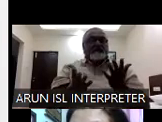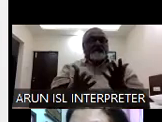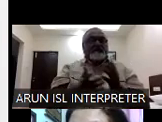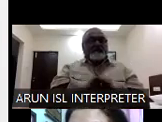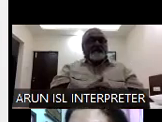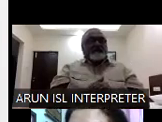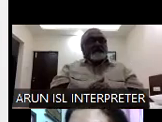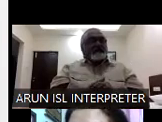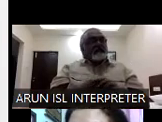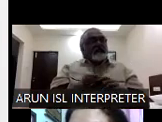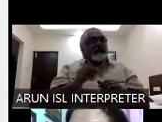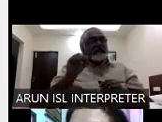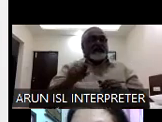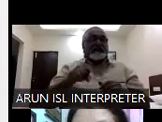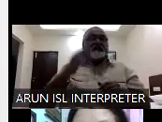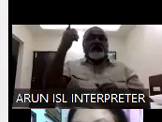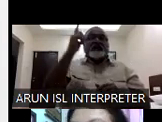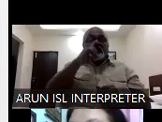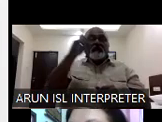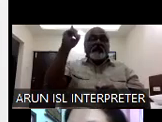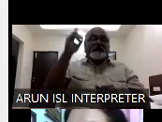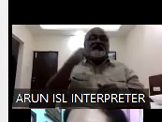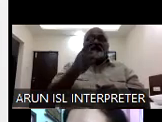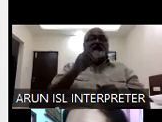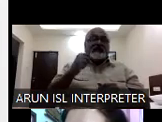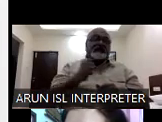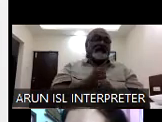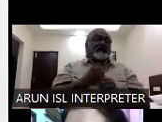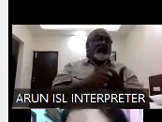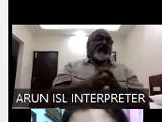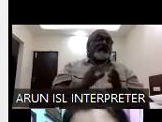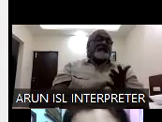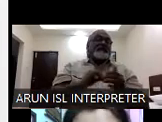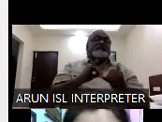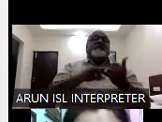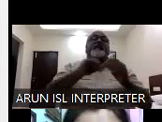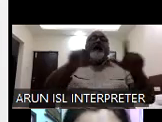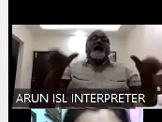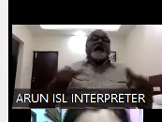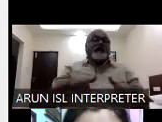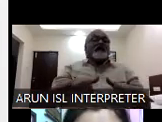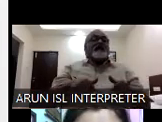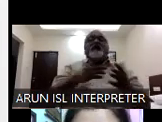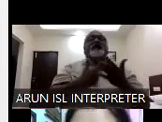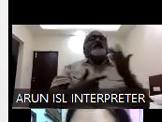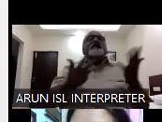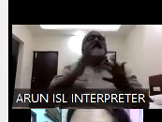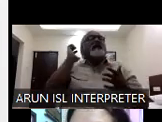Whatever Yes, name. ma'am. Yes, ma'am. We have heard of Gram Sabha. What did you hear about Gram Sabha? Ma'am, I think it